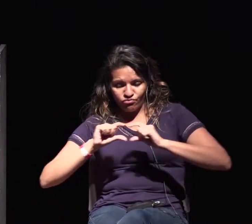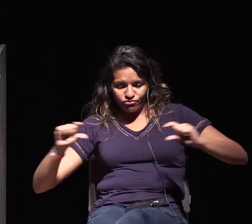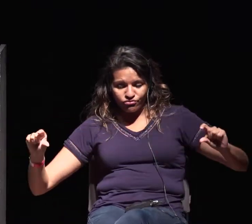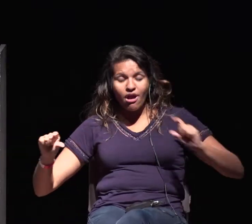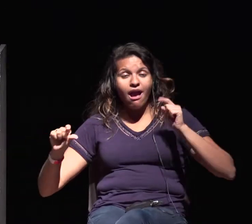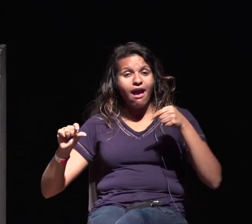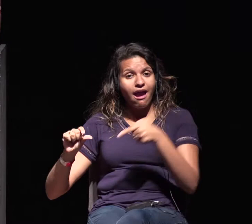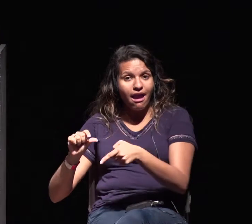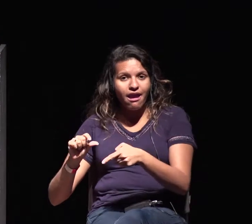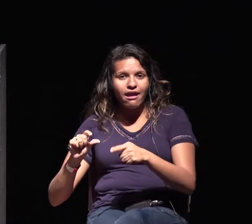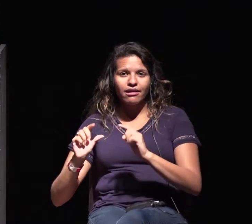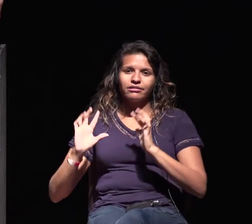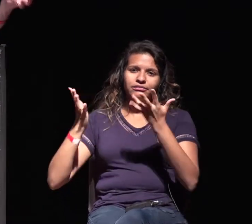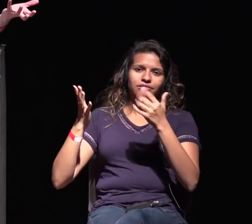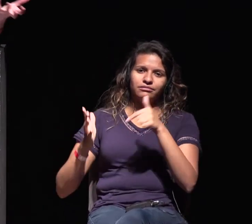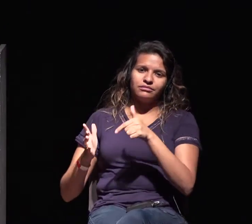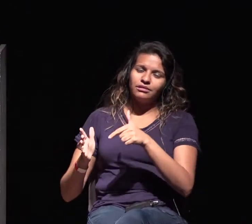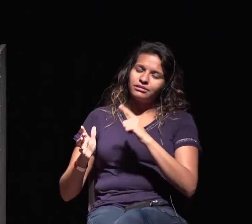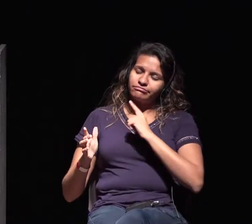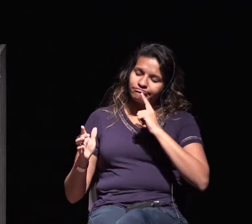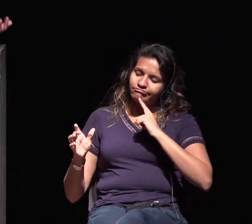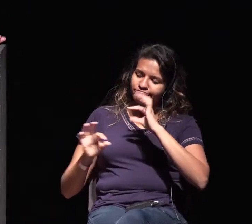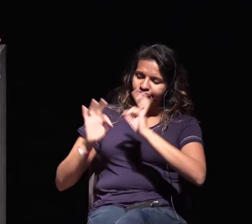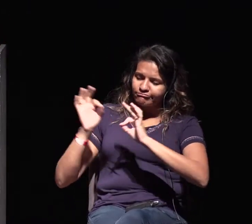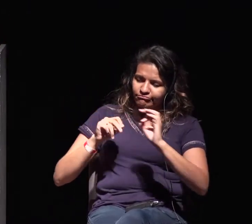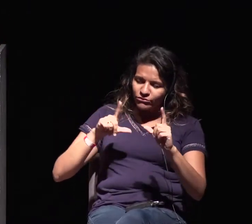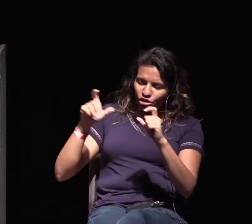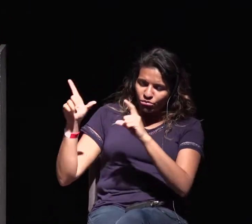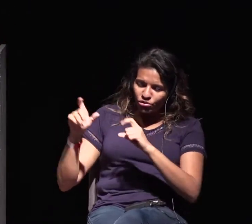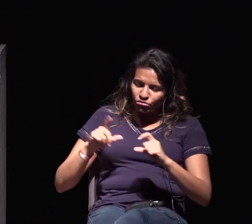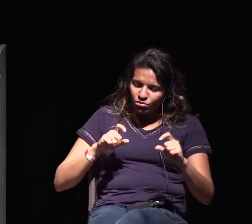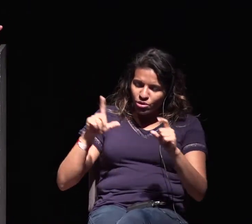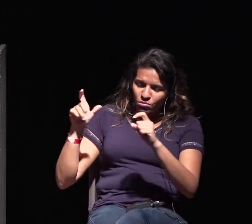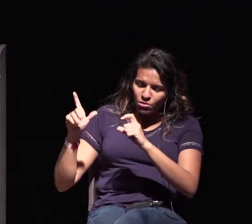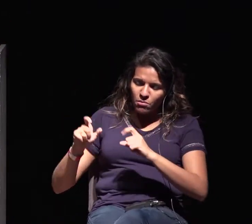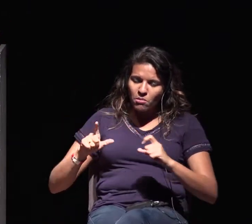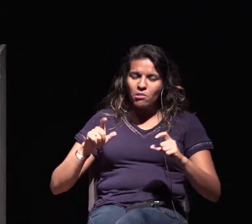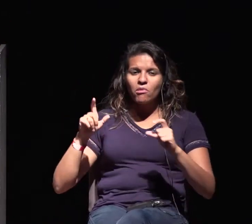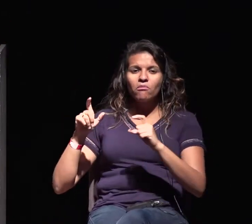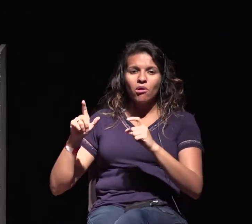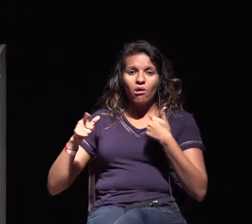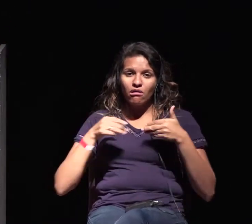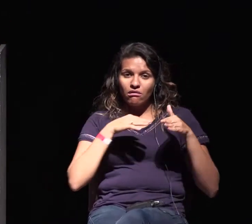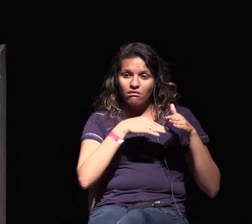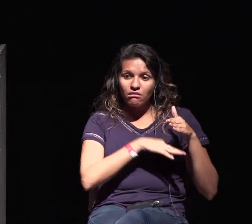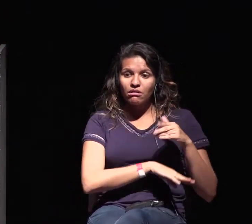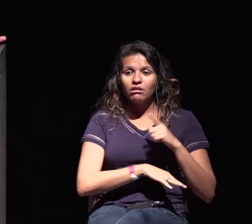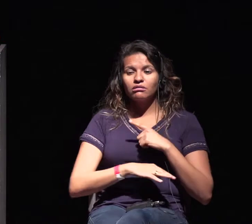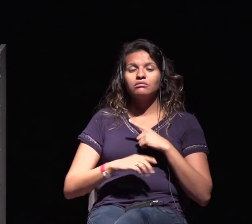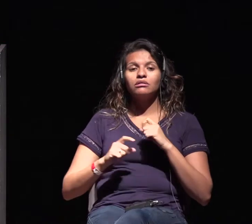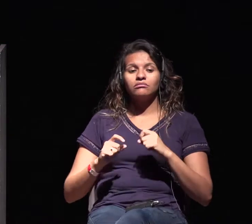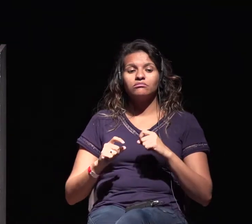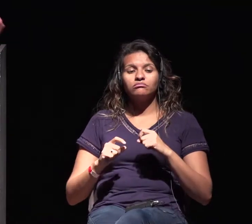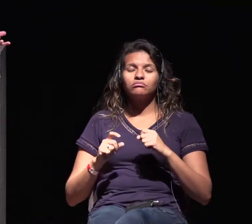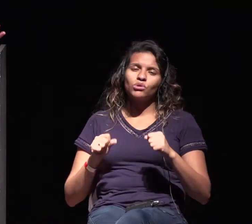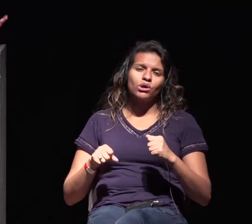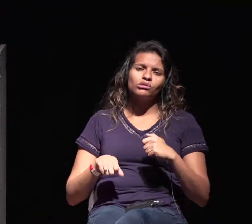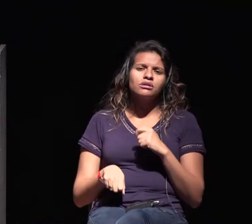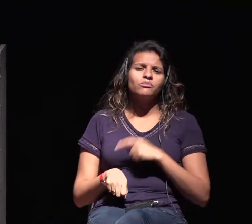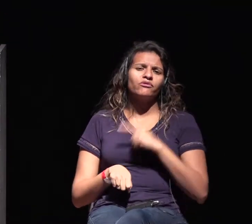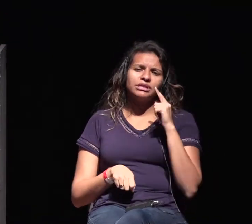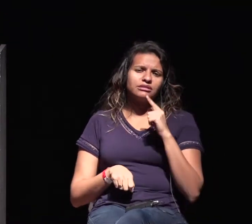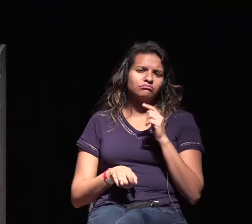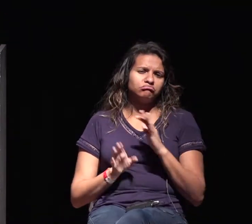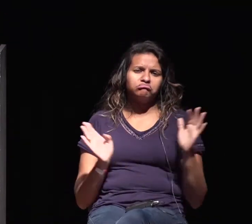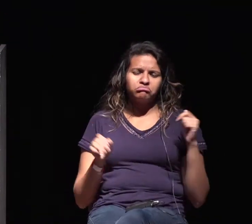they could interpret the transitions between the poses as they saw fit, leaving them to improvise the flow of movement